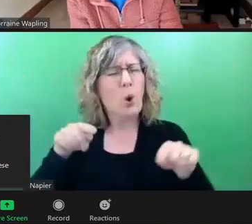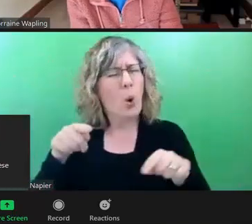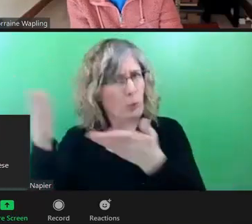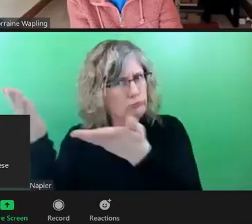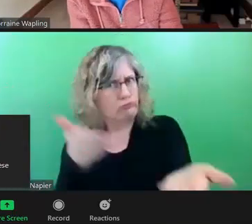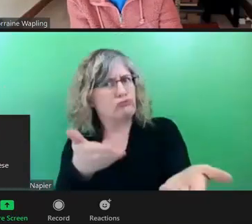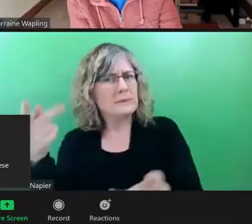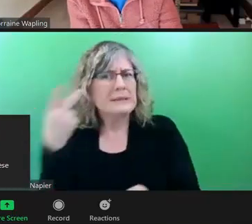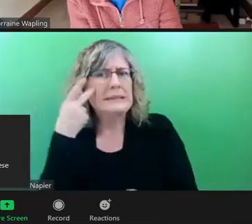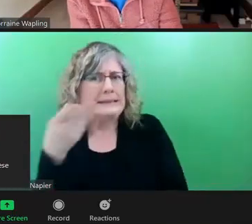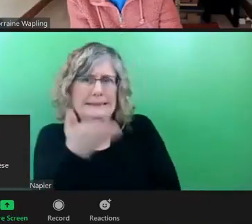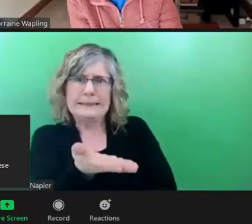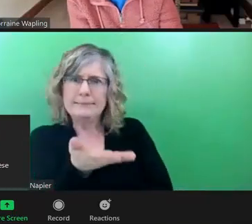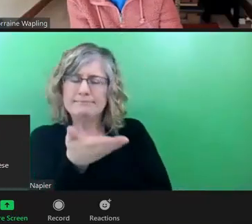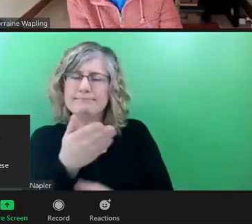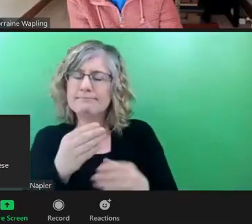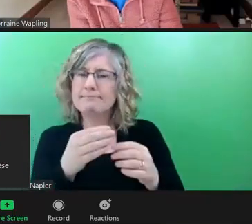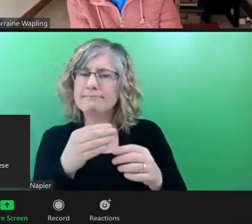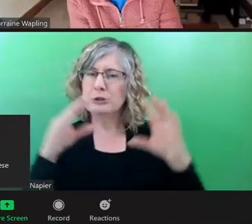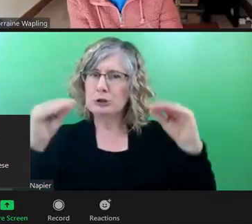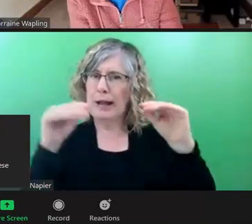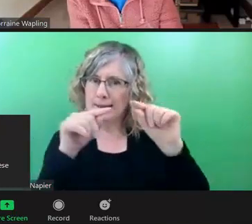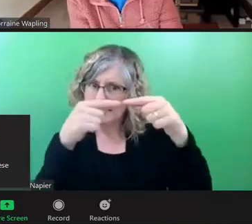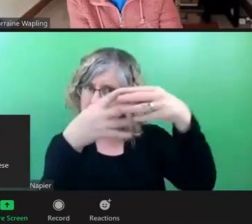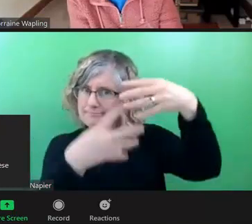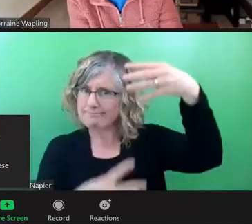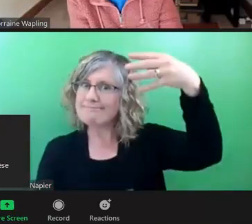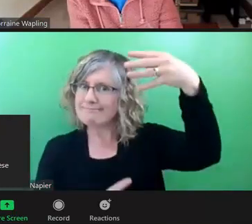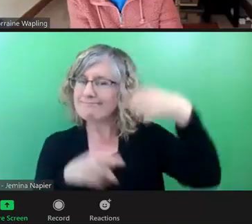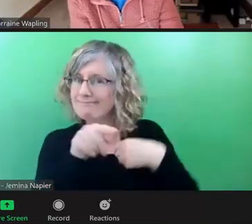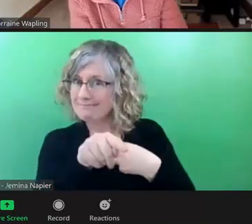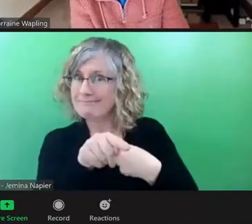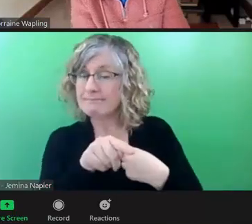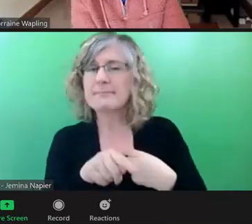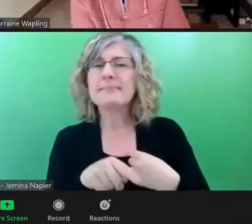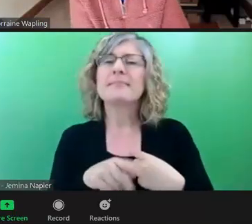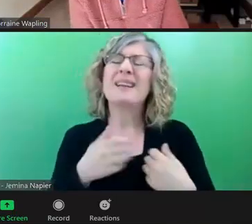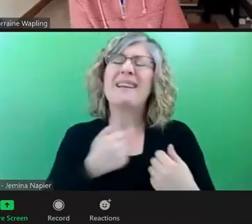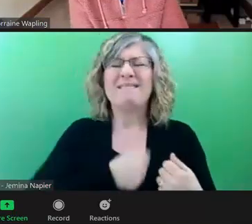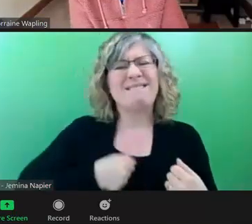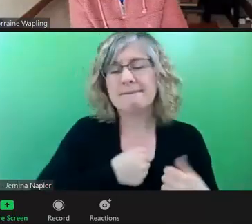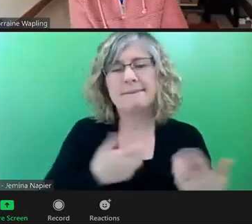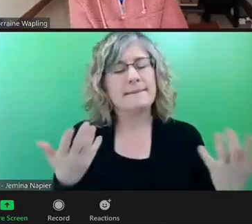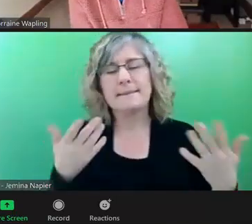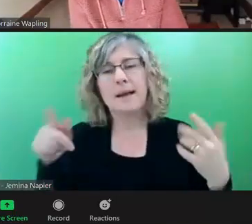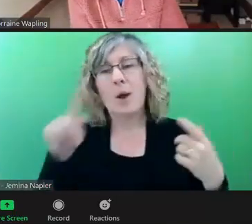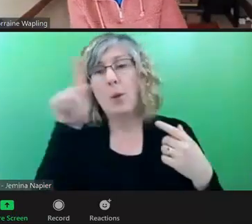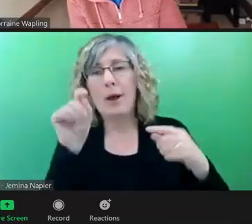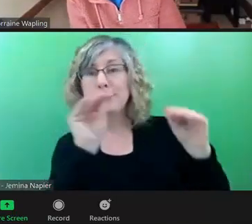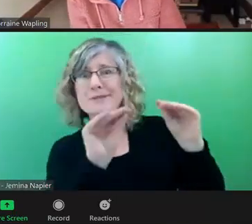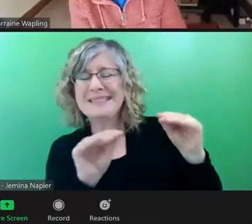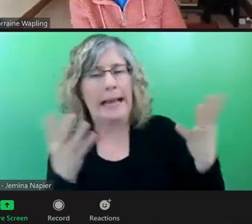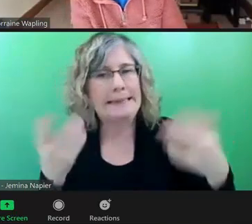people are saying. And I do apologize if we haven't managed to cover every question, but thank you